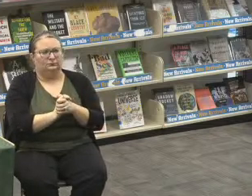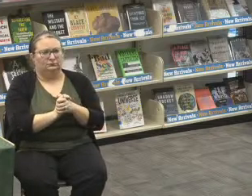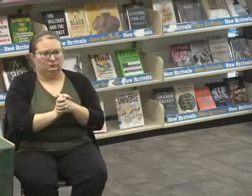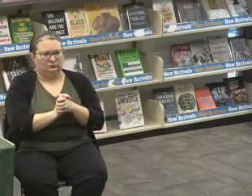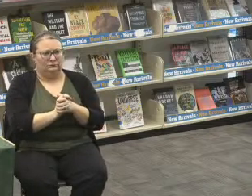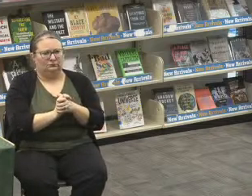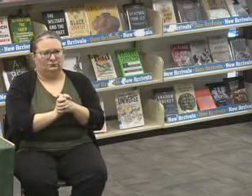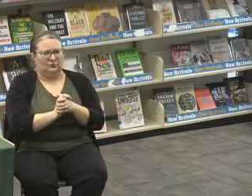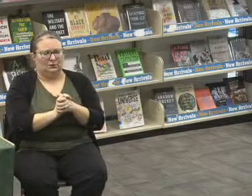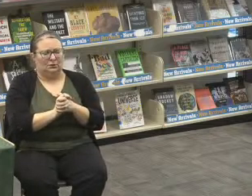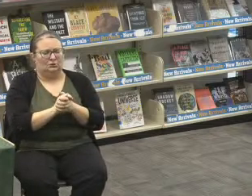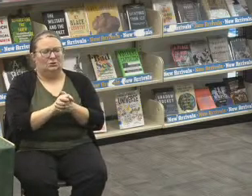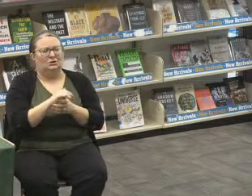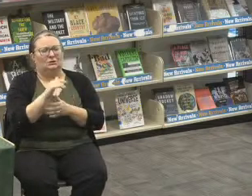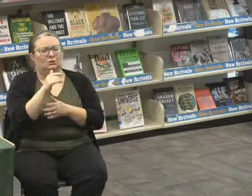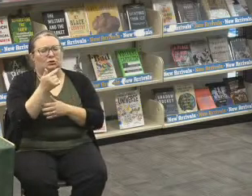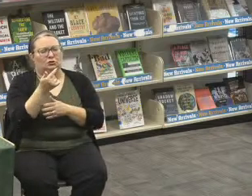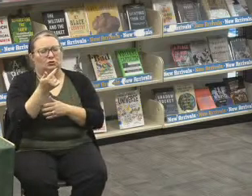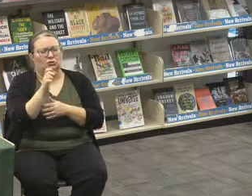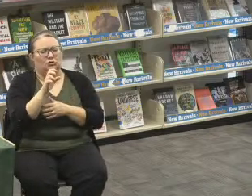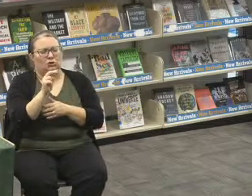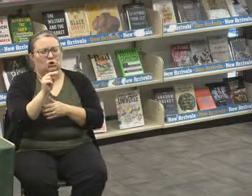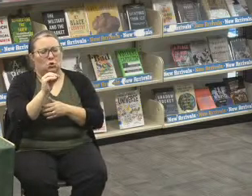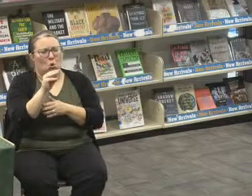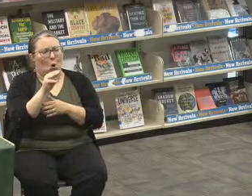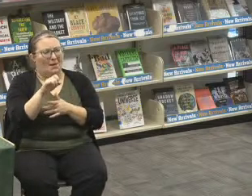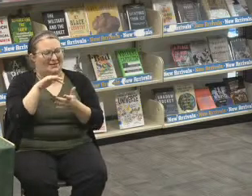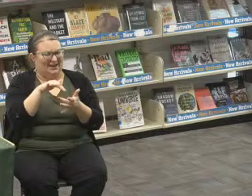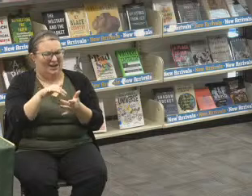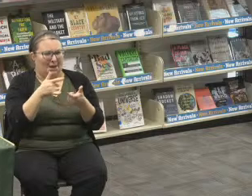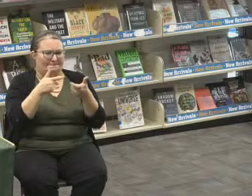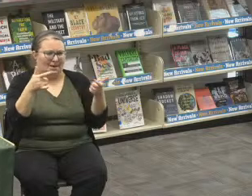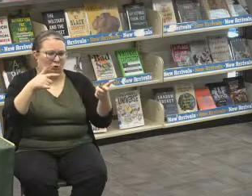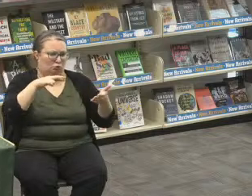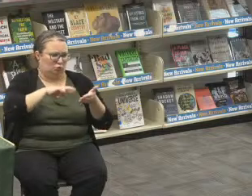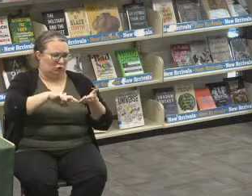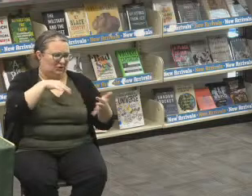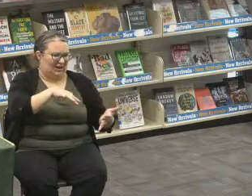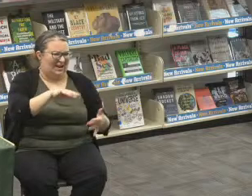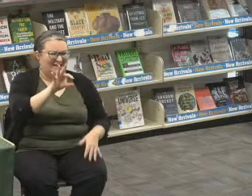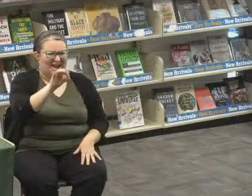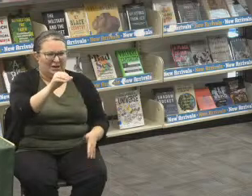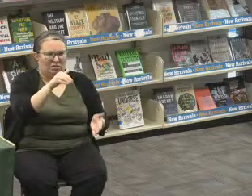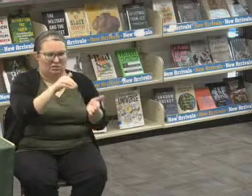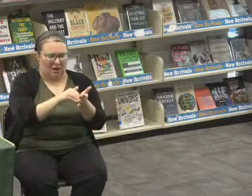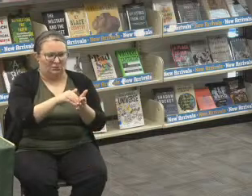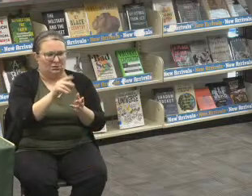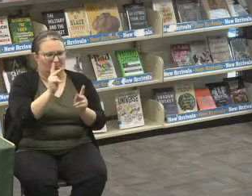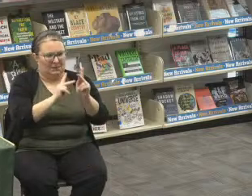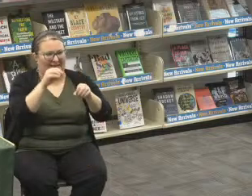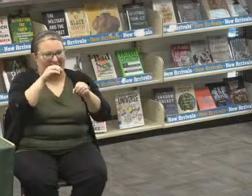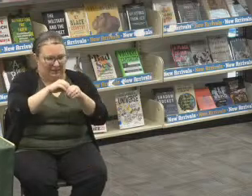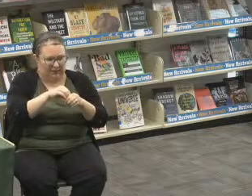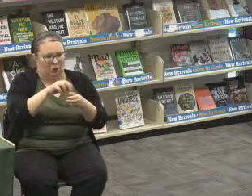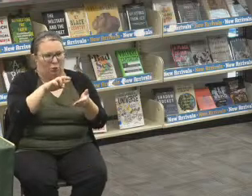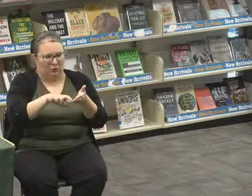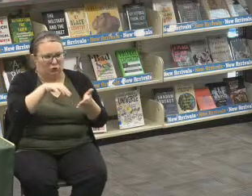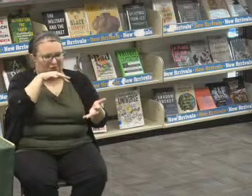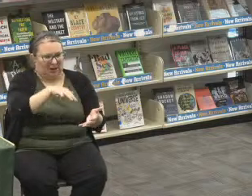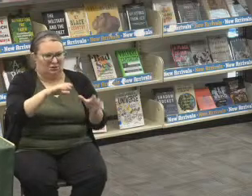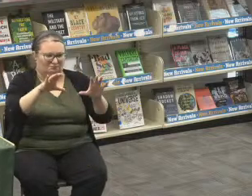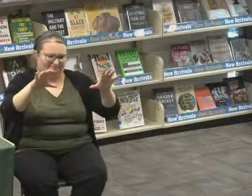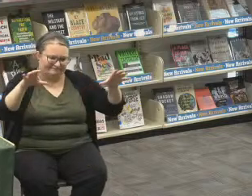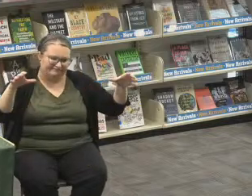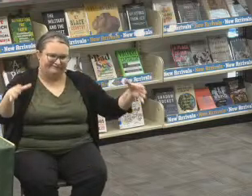there's these genome-wide studies, large-scale studies, 90,000 participants in this study. That's a big